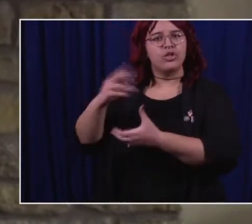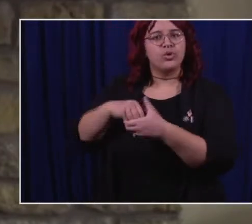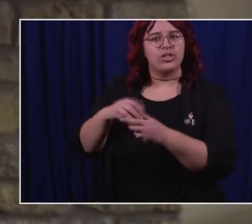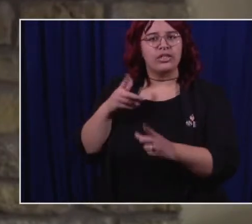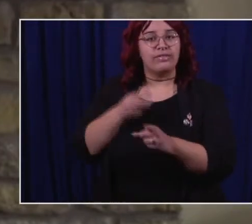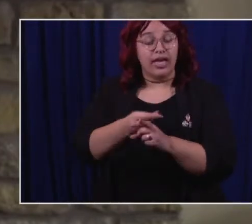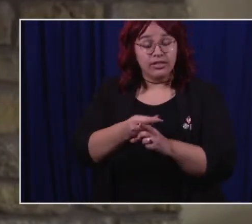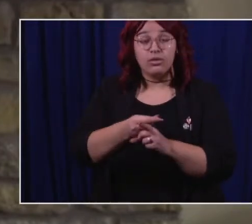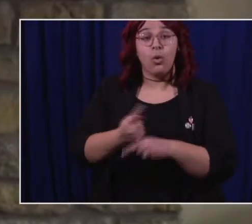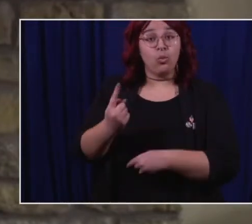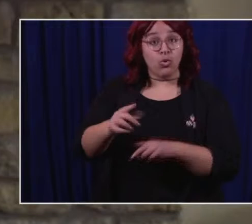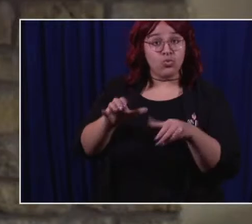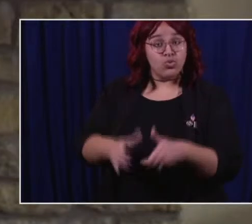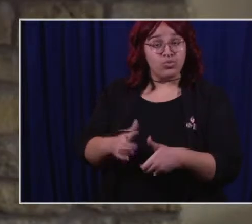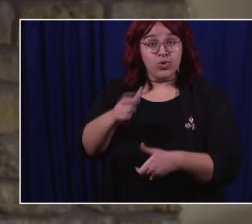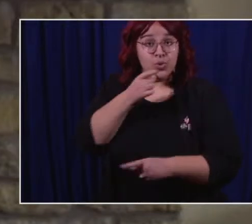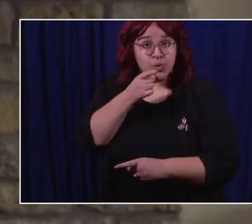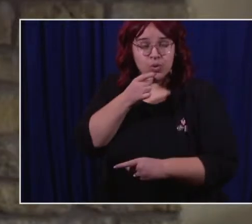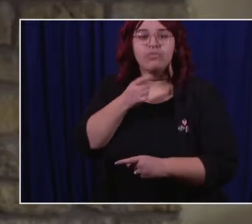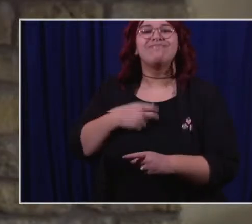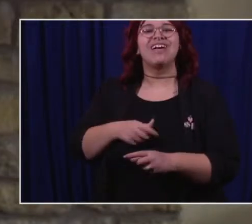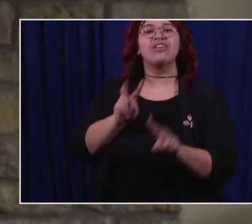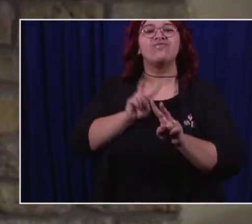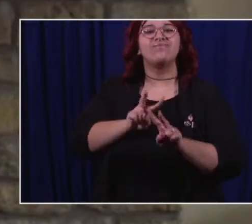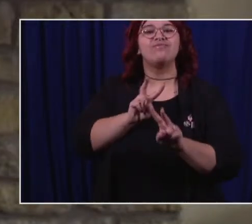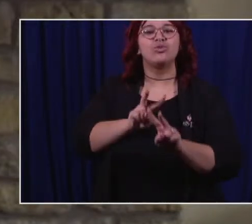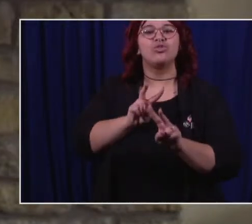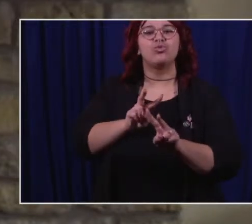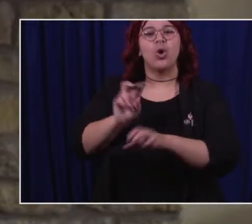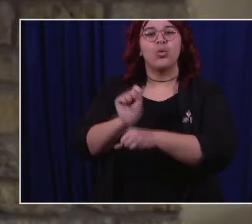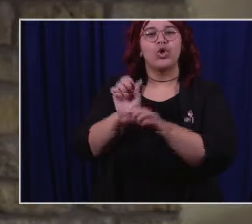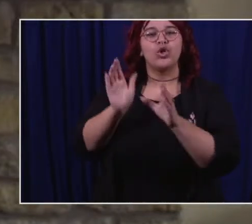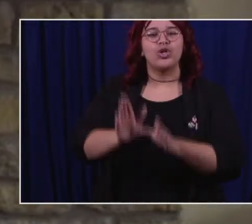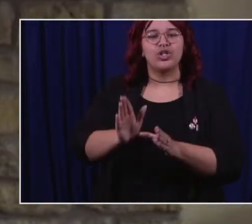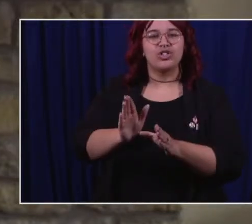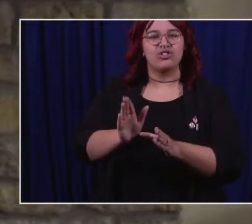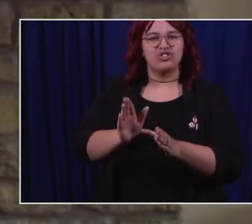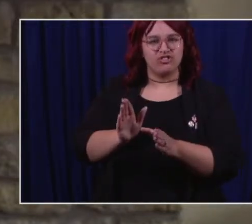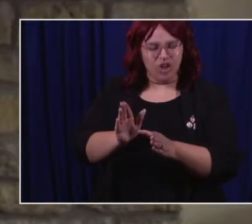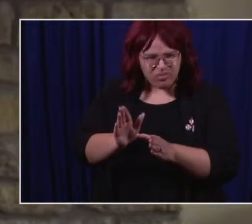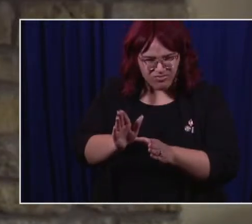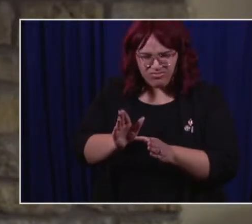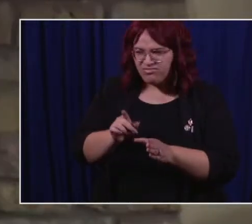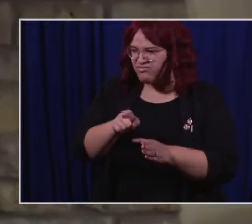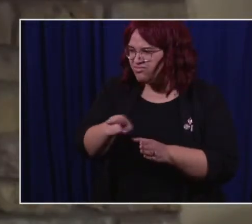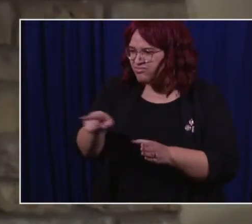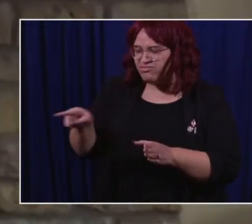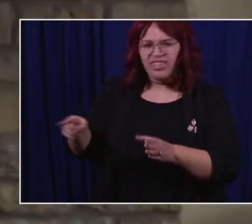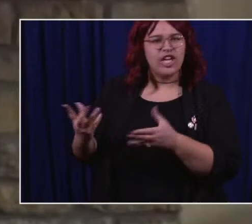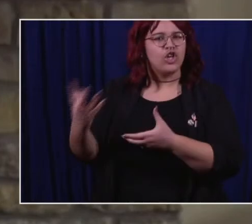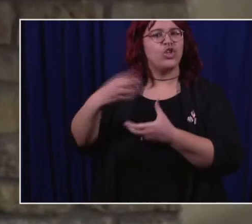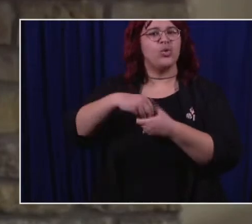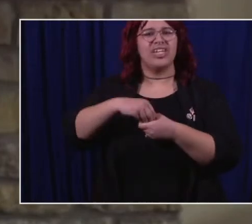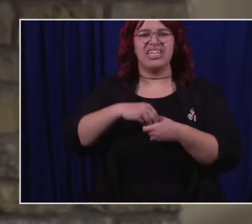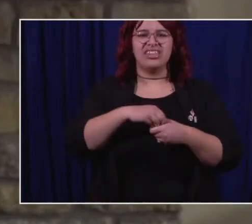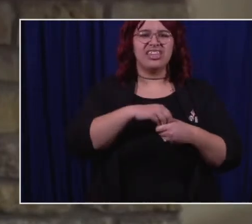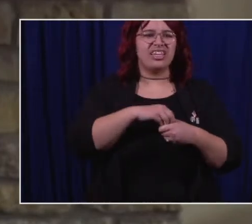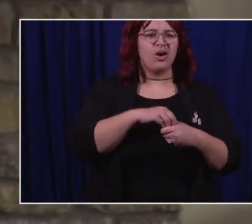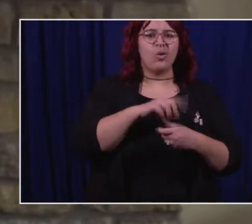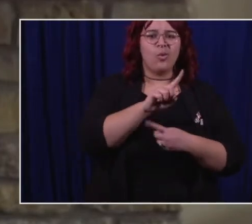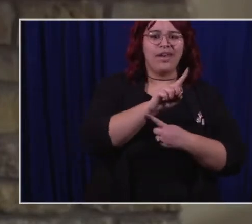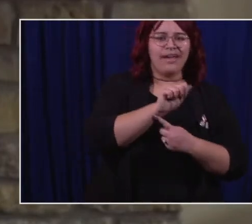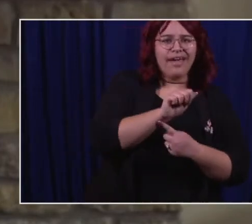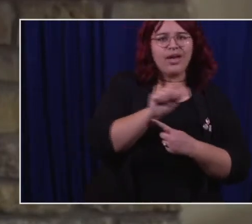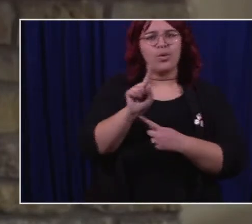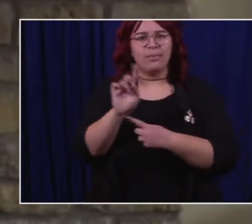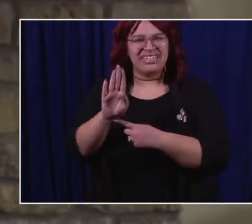states where they were included with healthcare workers. Why wasn't these death care workers included? Is it an oversight by the state?